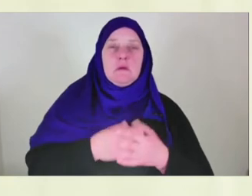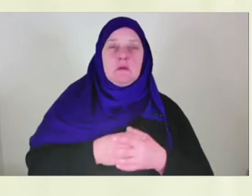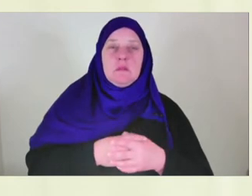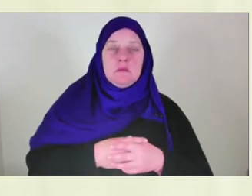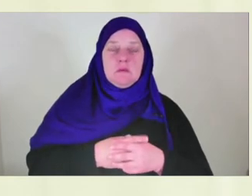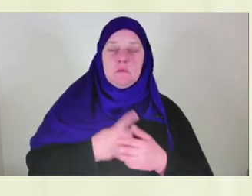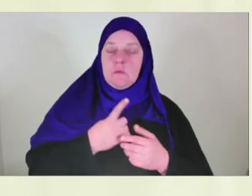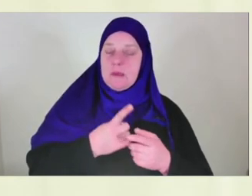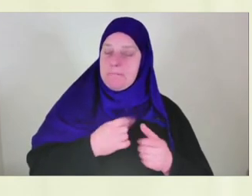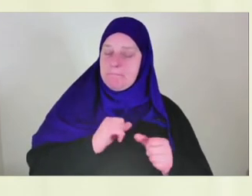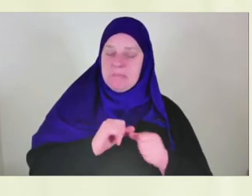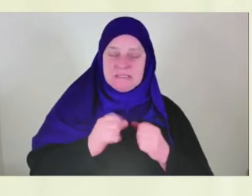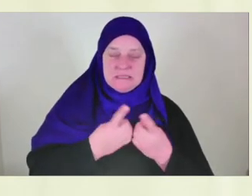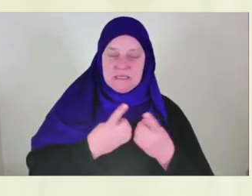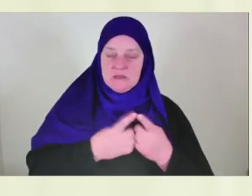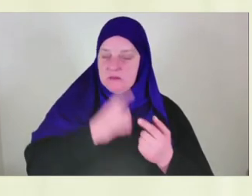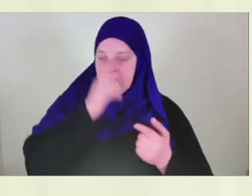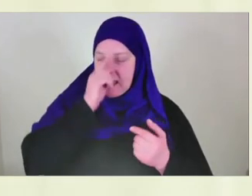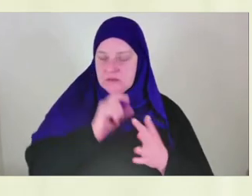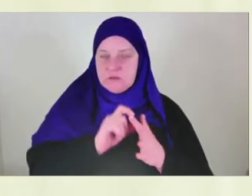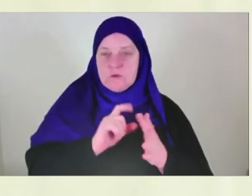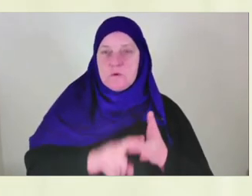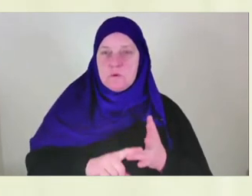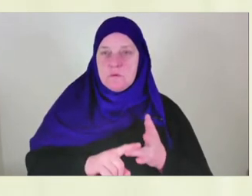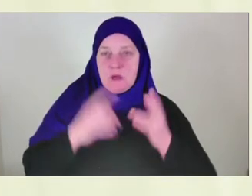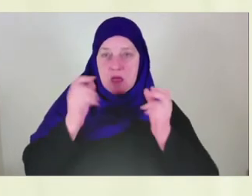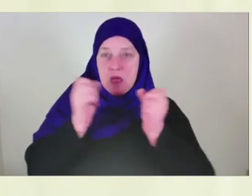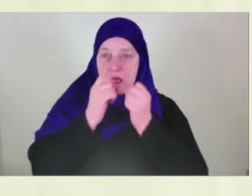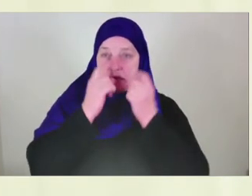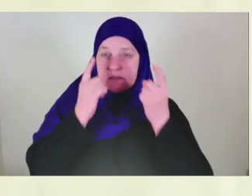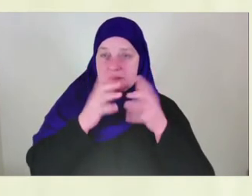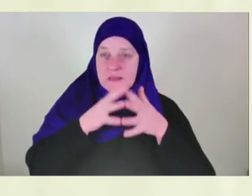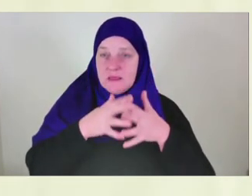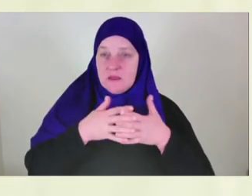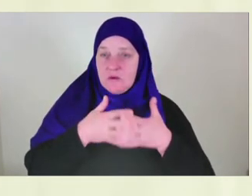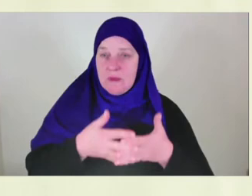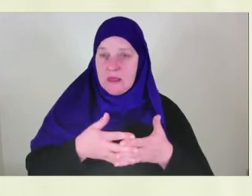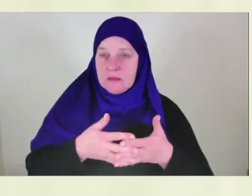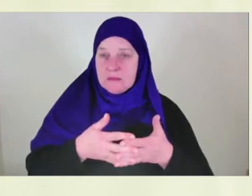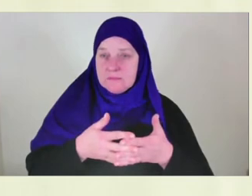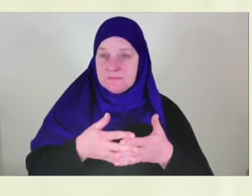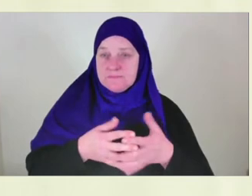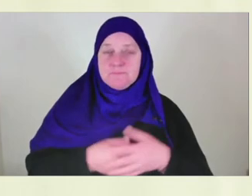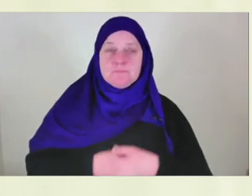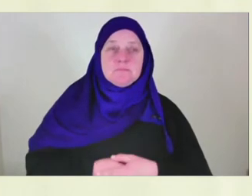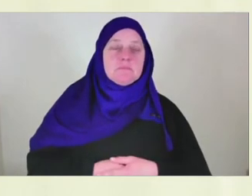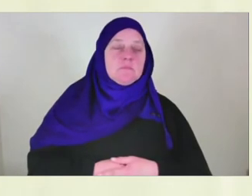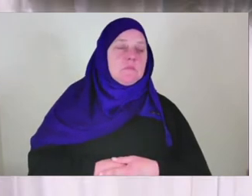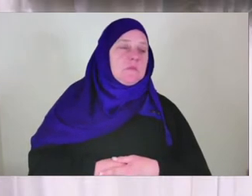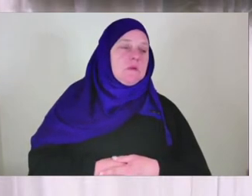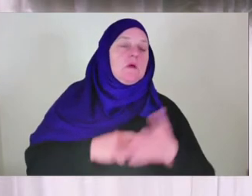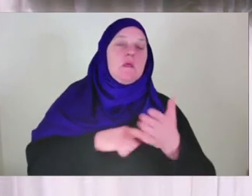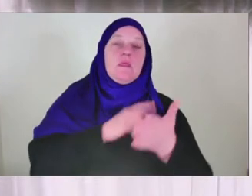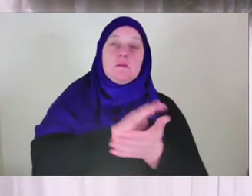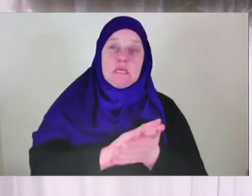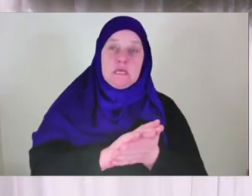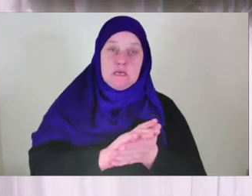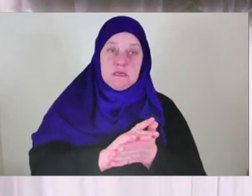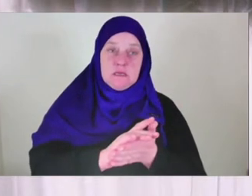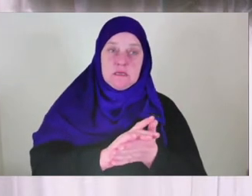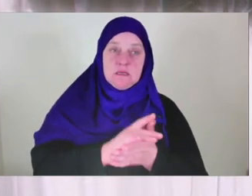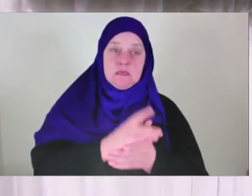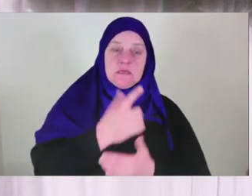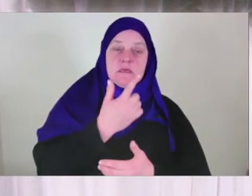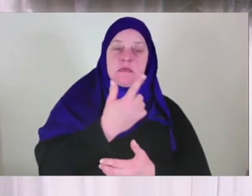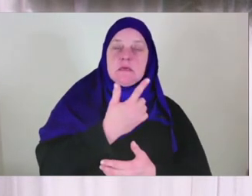to understand. So if these are they available, what nights are they? Thursday evening from 7:30 p.m. and then followed by recitation